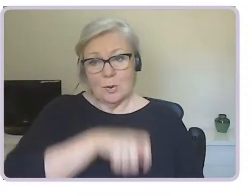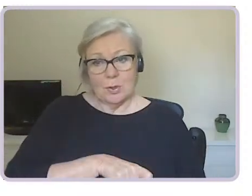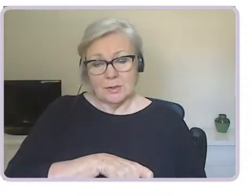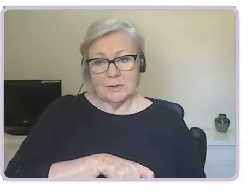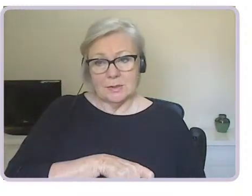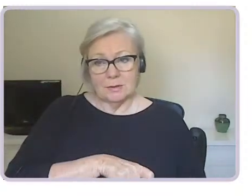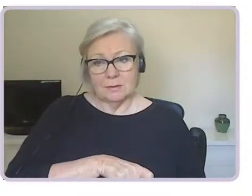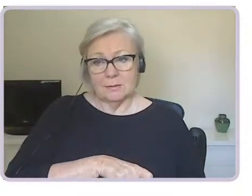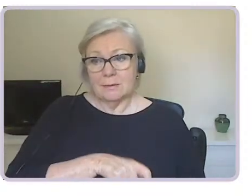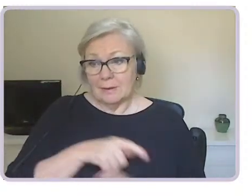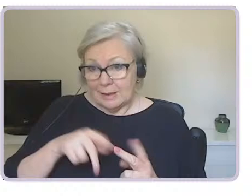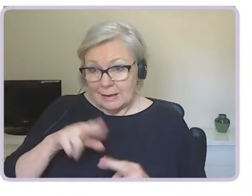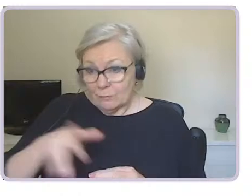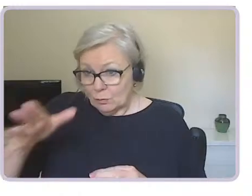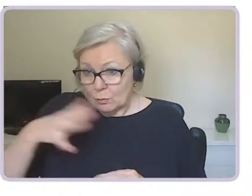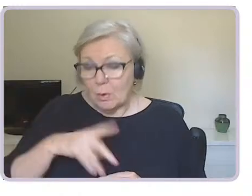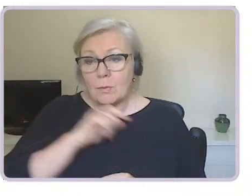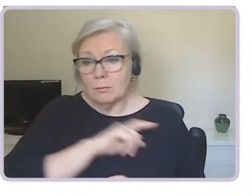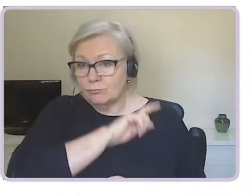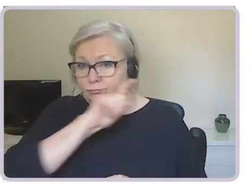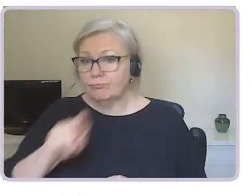like, we'll come to your house.